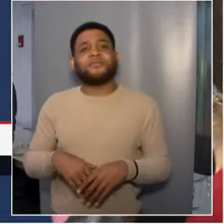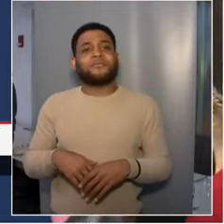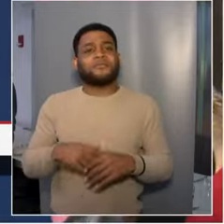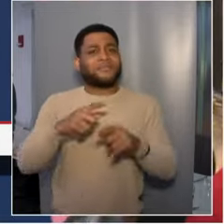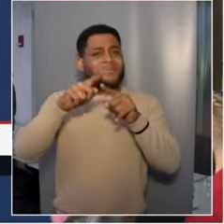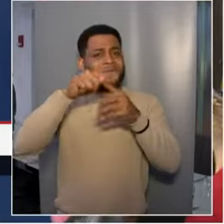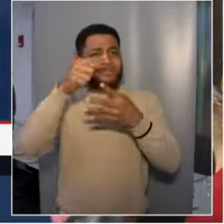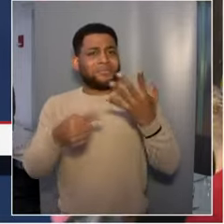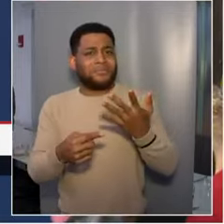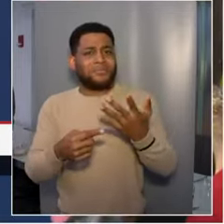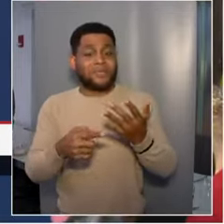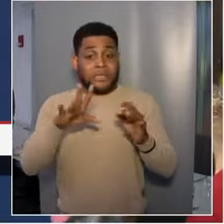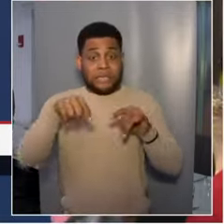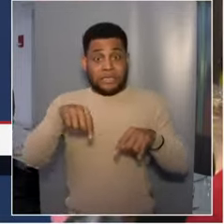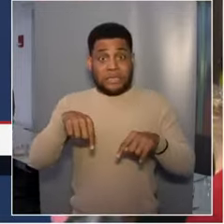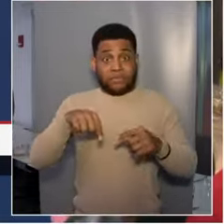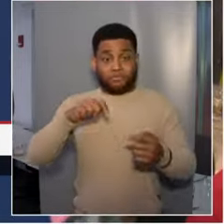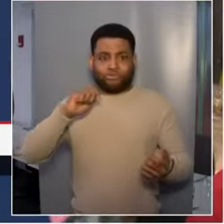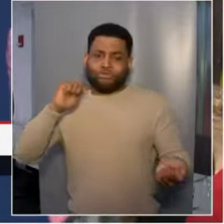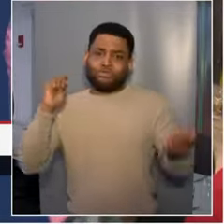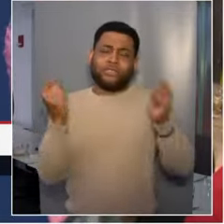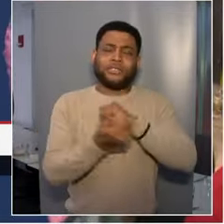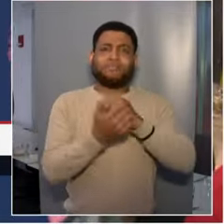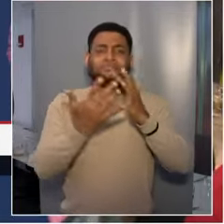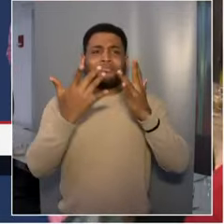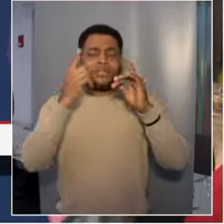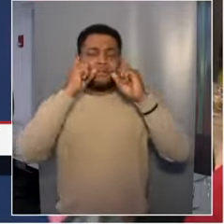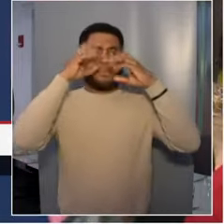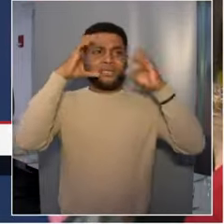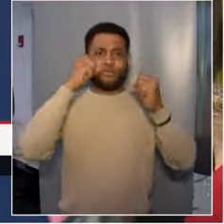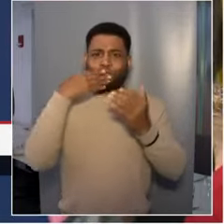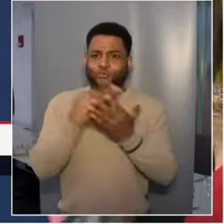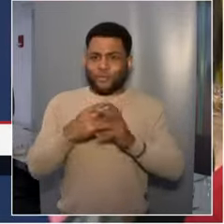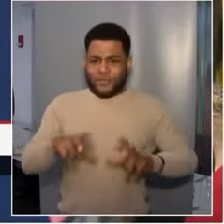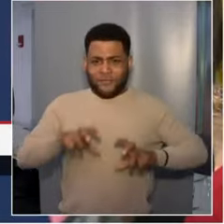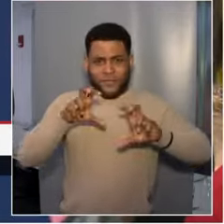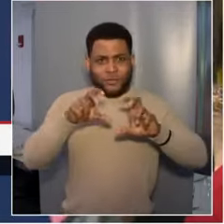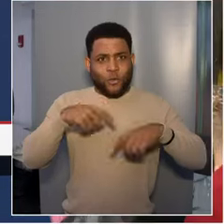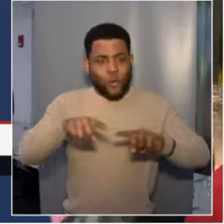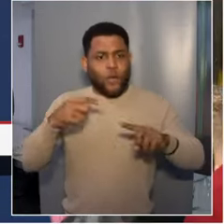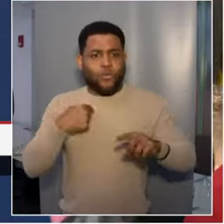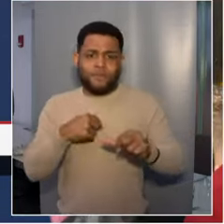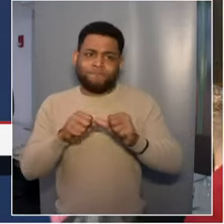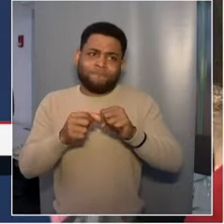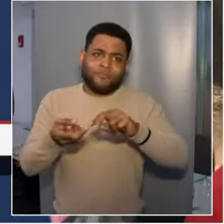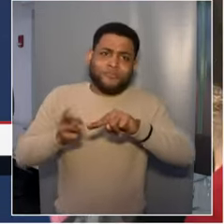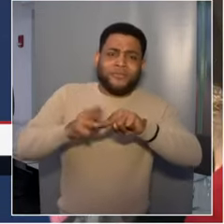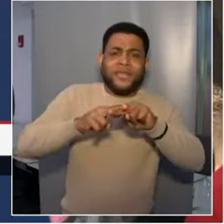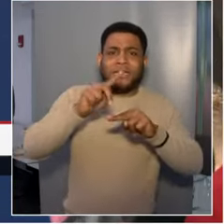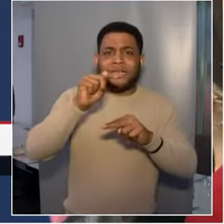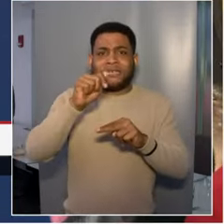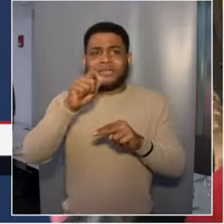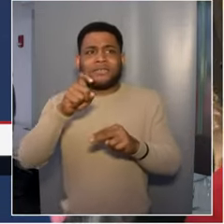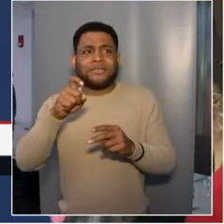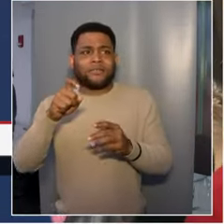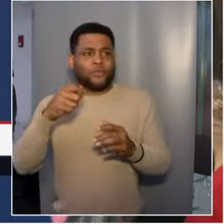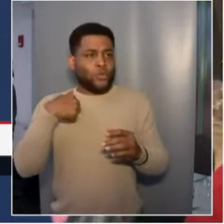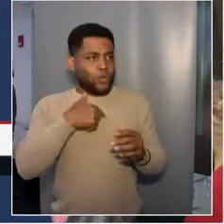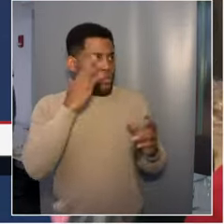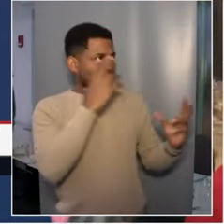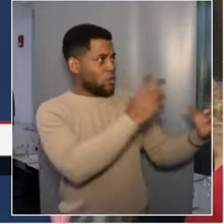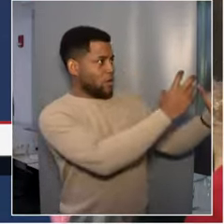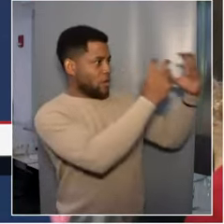grow, it's a good investment. The tax base increases. And so, yes, we will do something